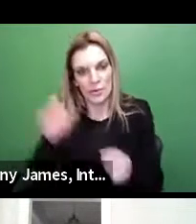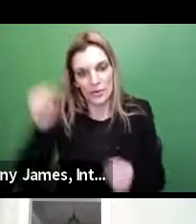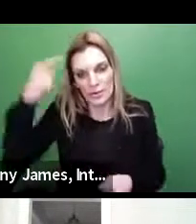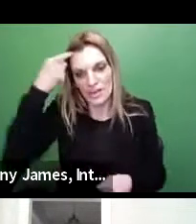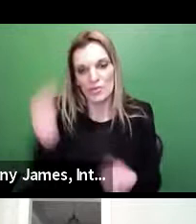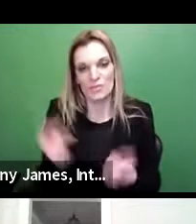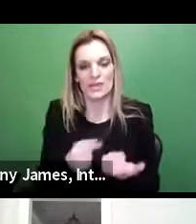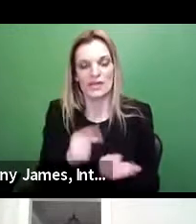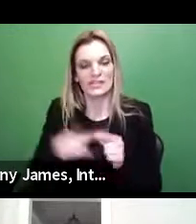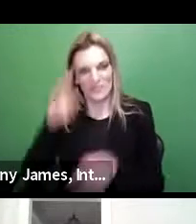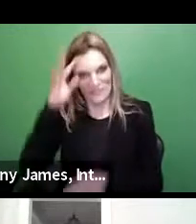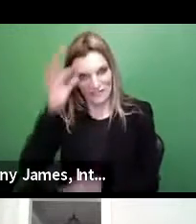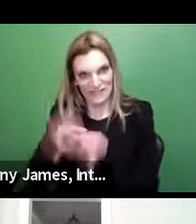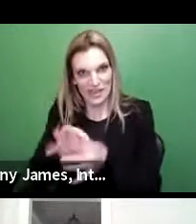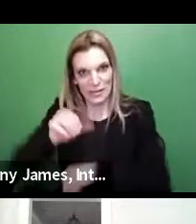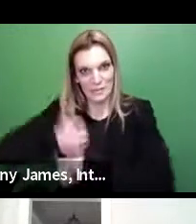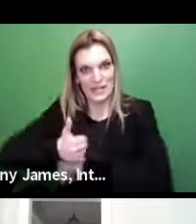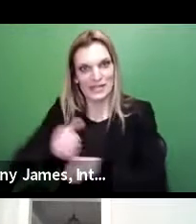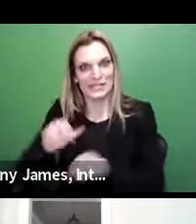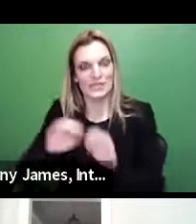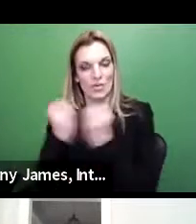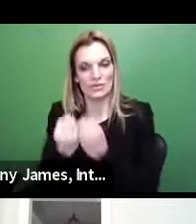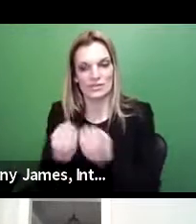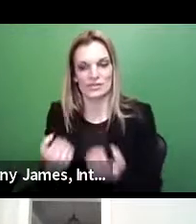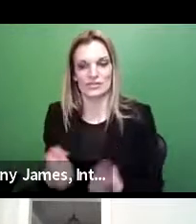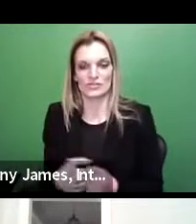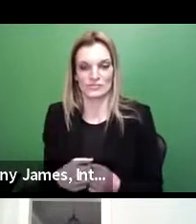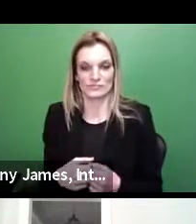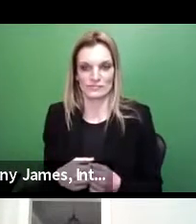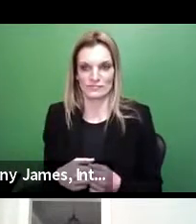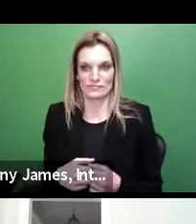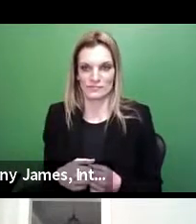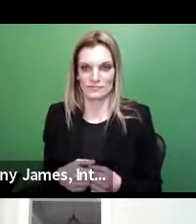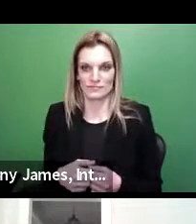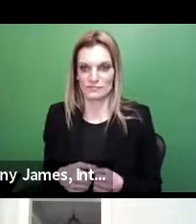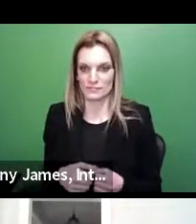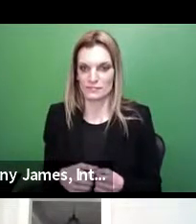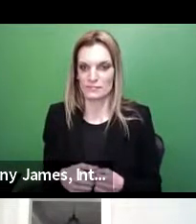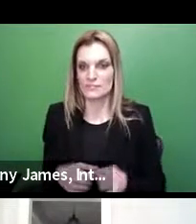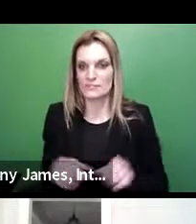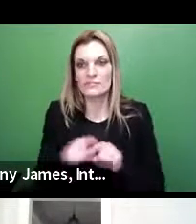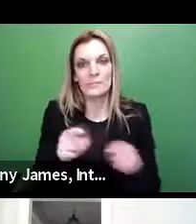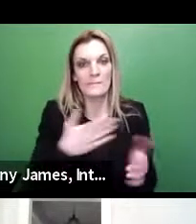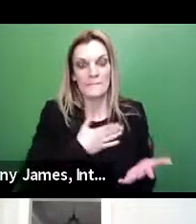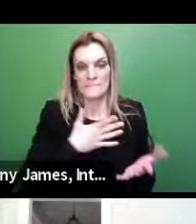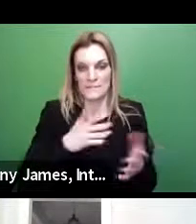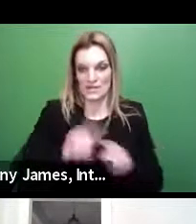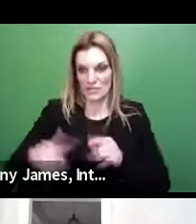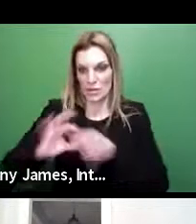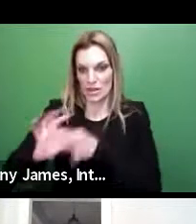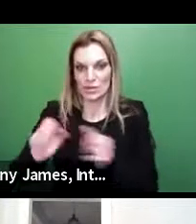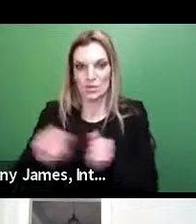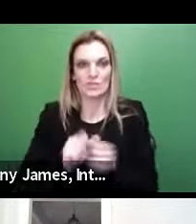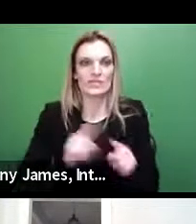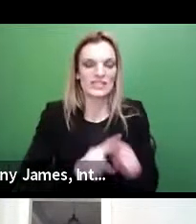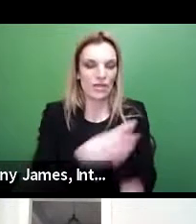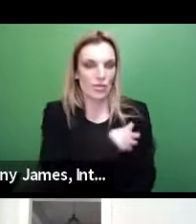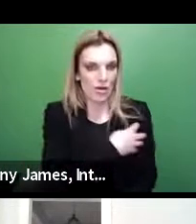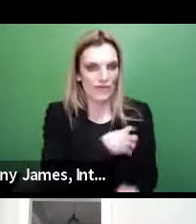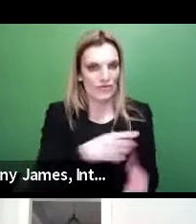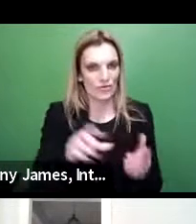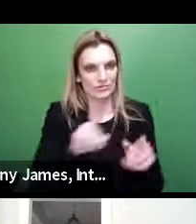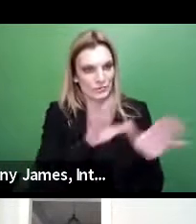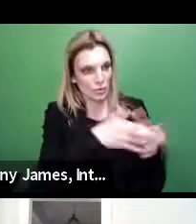in faith-based organizations, as well as also leveraging my relationships with law enforcement groups around the